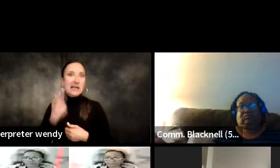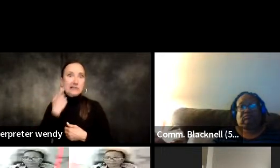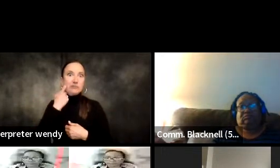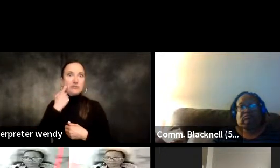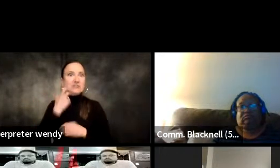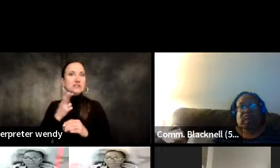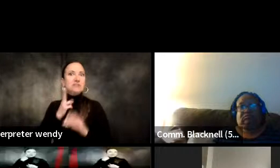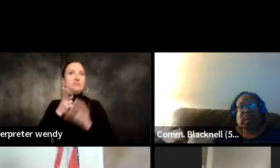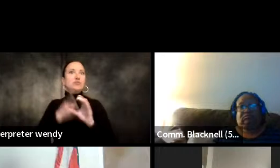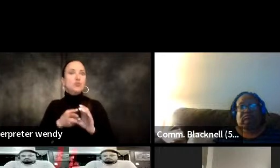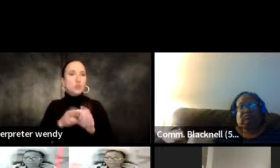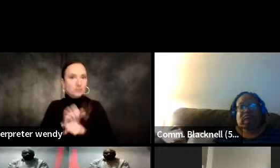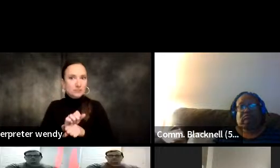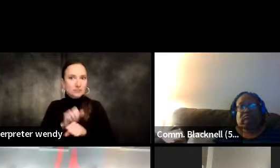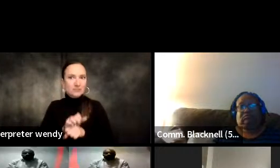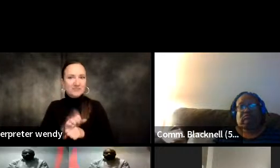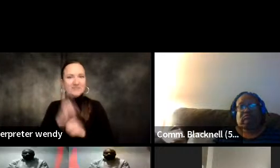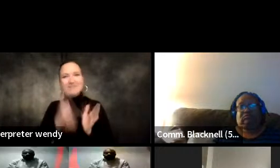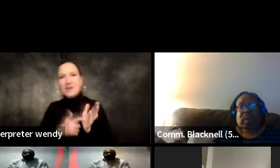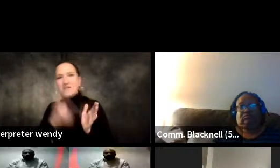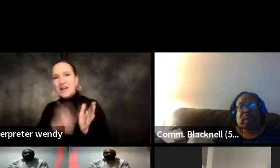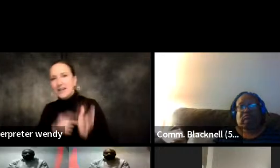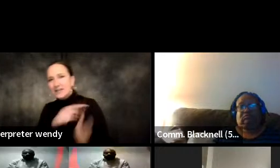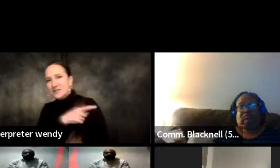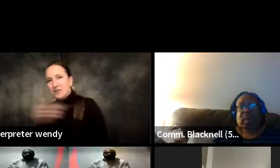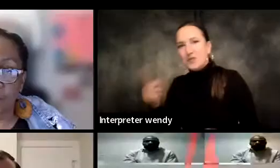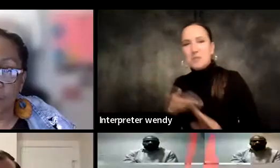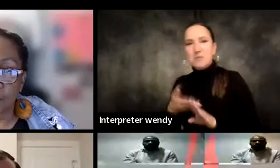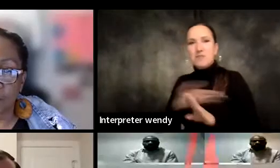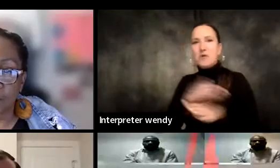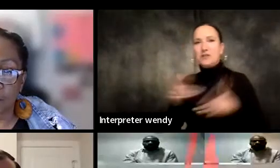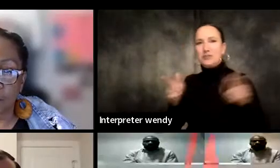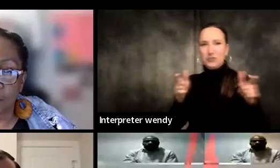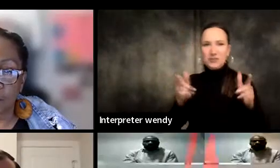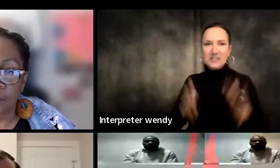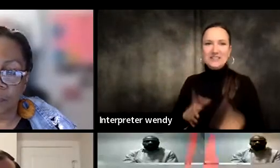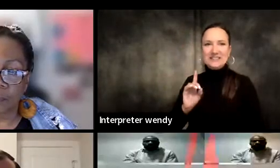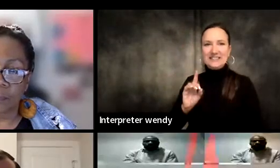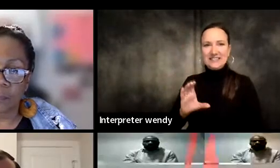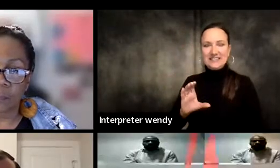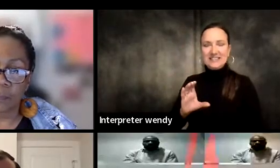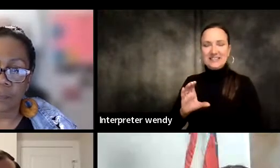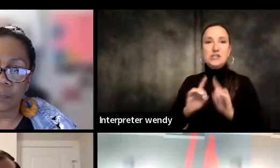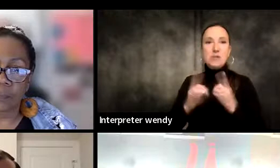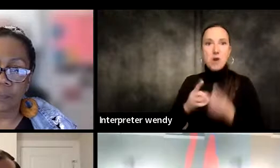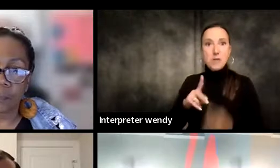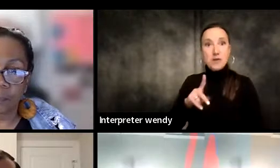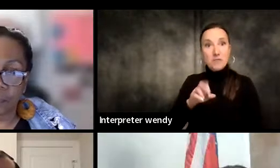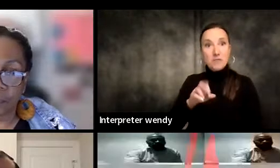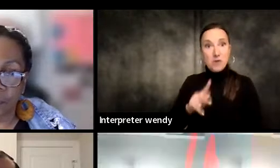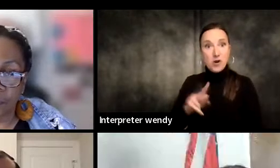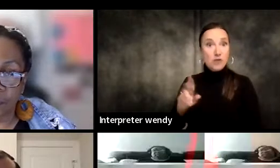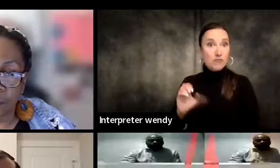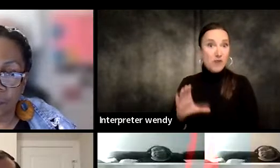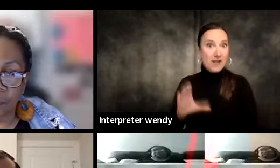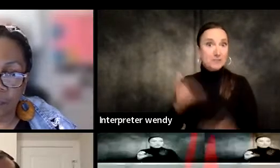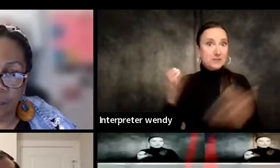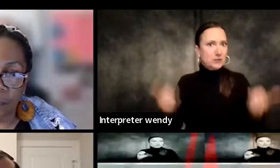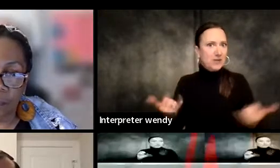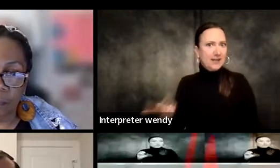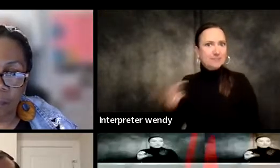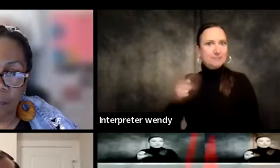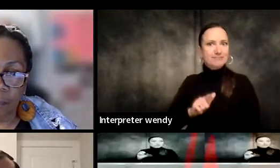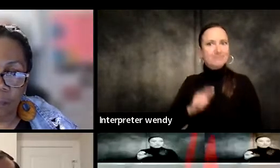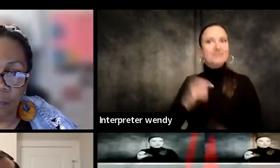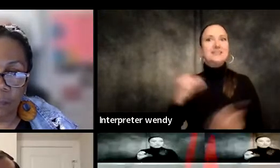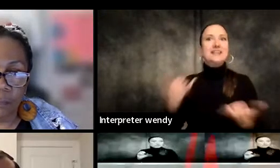I'm familiar with some of you all from my capacity as the former director of the DC Department of Parks and Recreation. And I'm here today to talk about